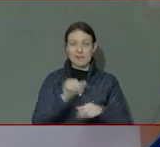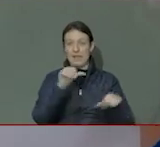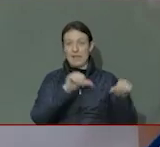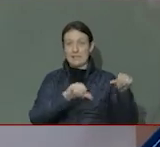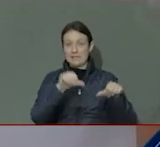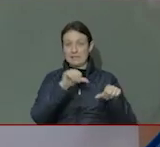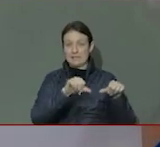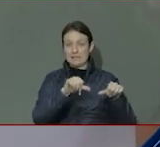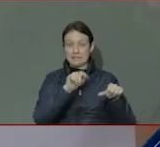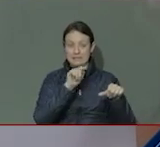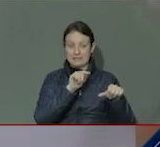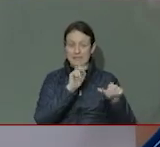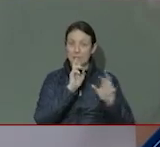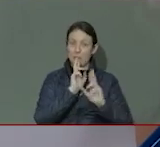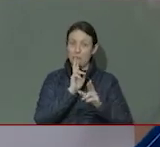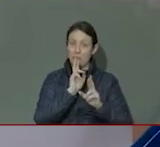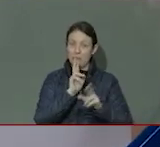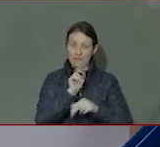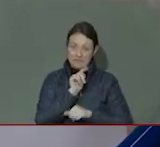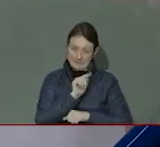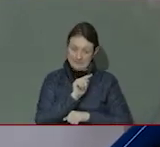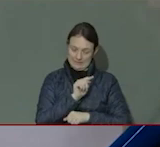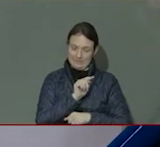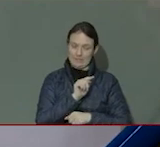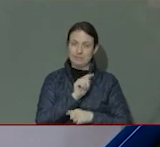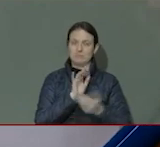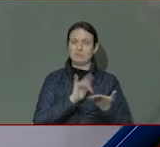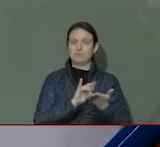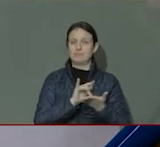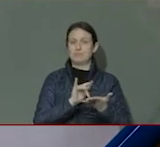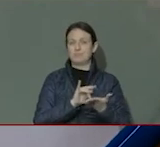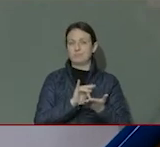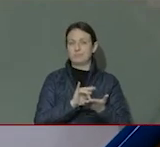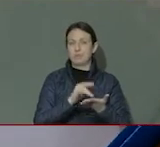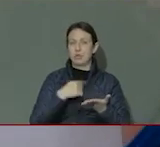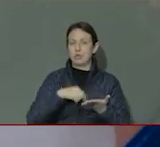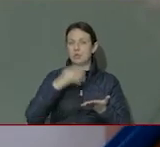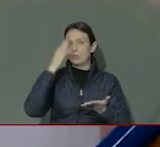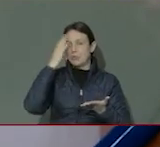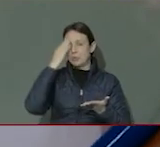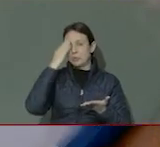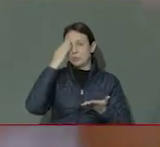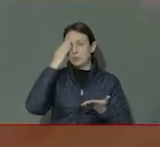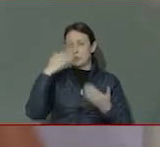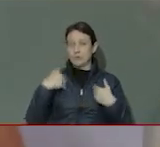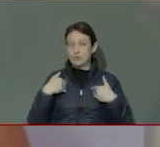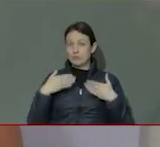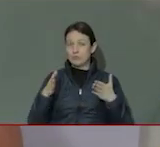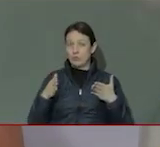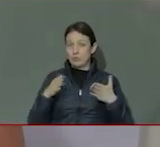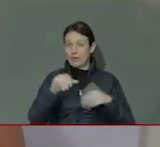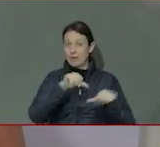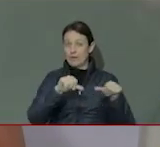that actually reacted. Because we know initially how much acid did we